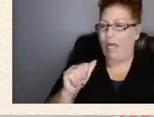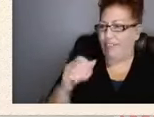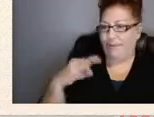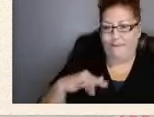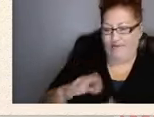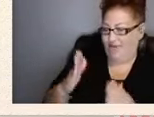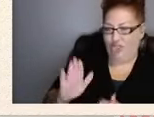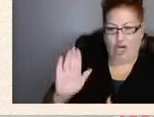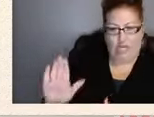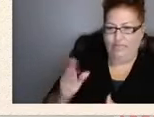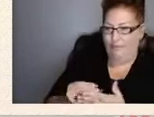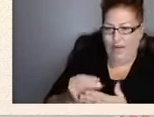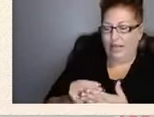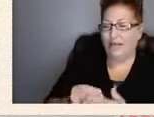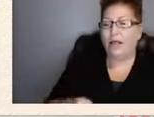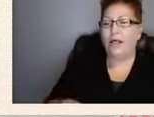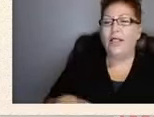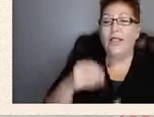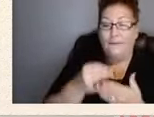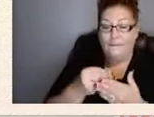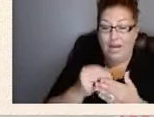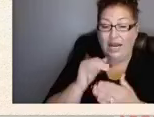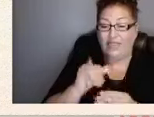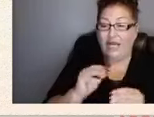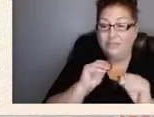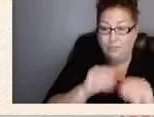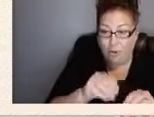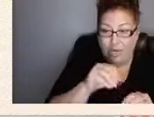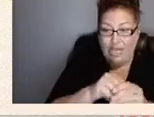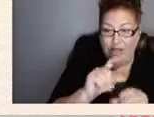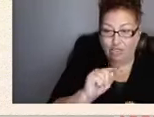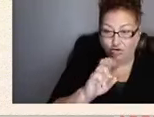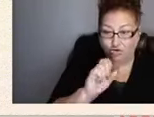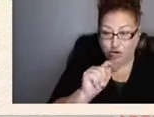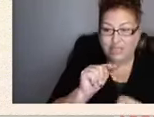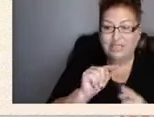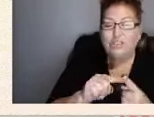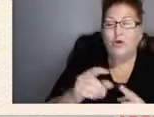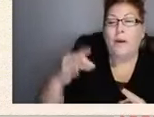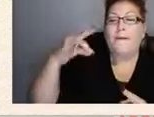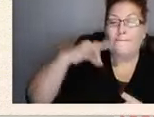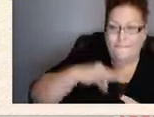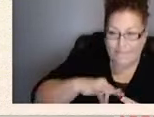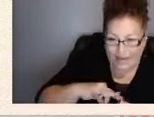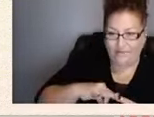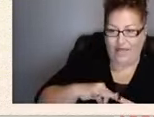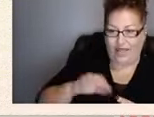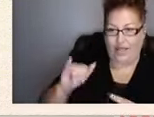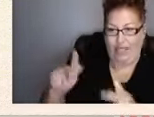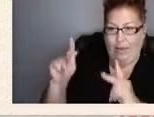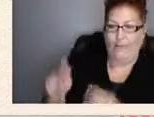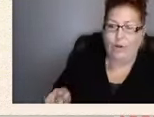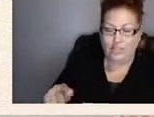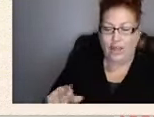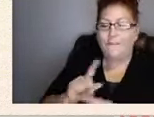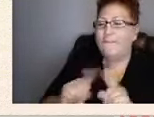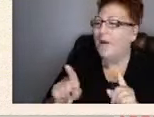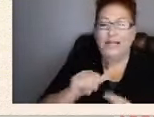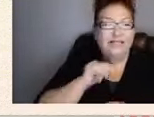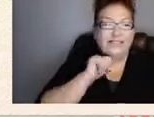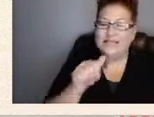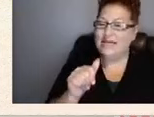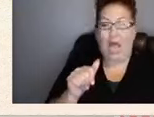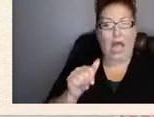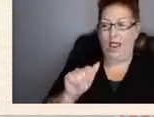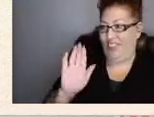the money that has gone into the trust is there to benefit the beneficiary, but it wasn't the beneficiary's